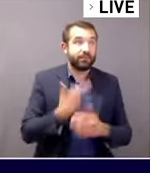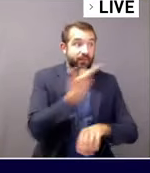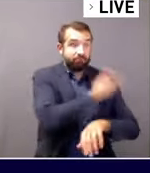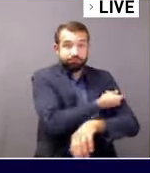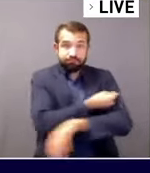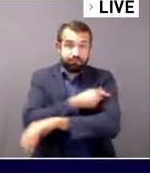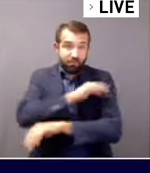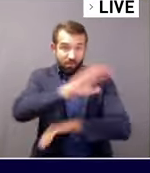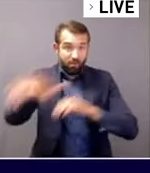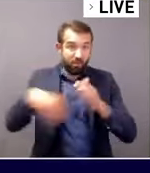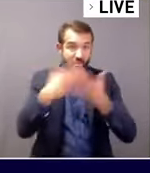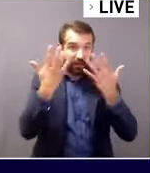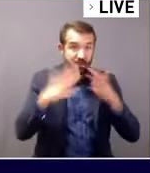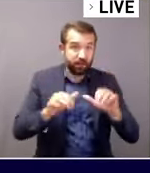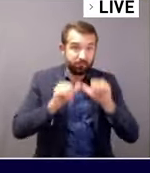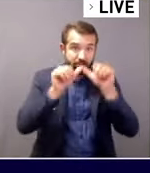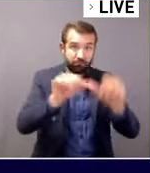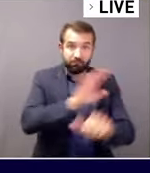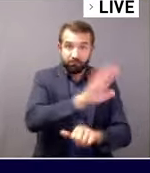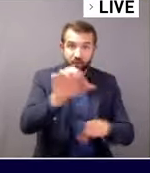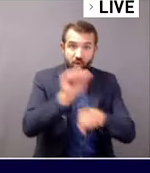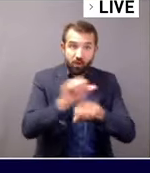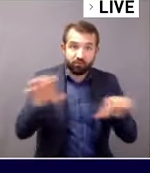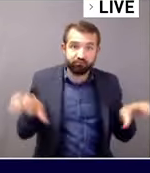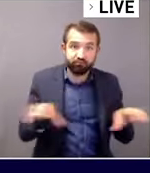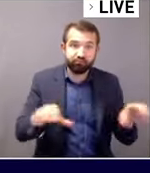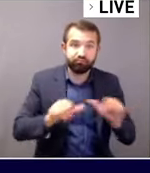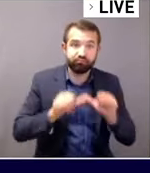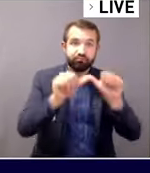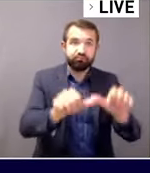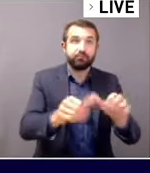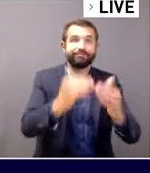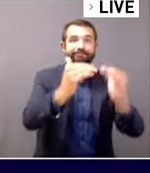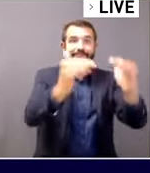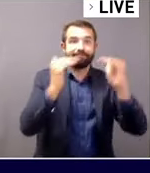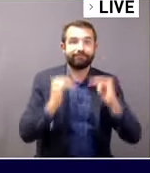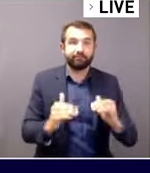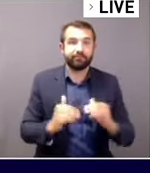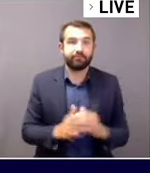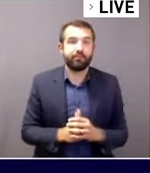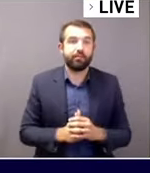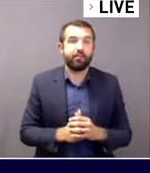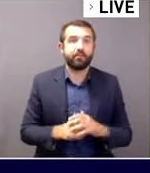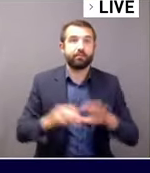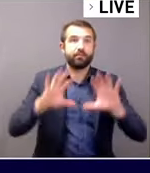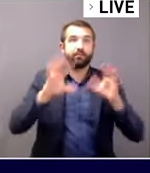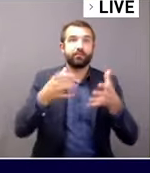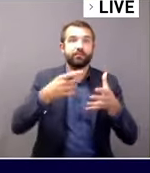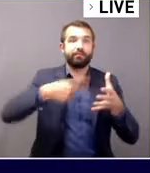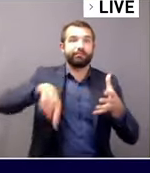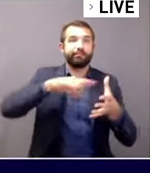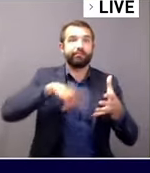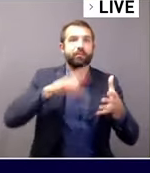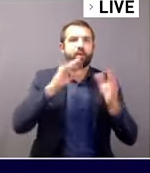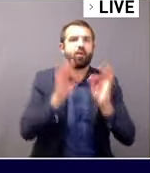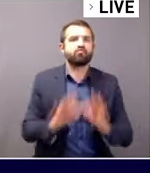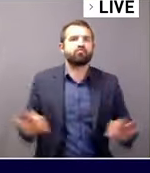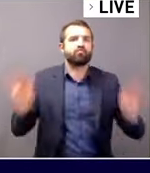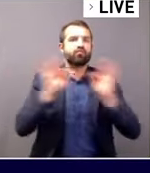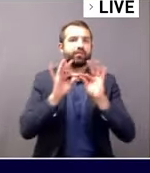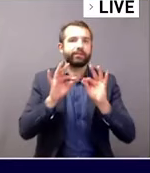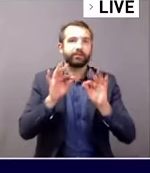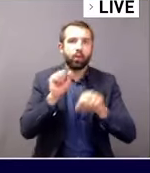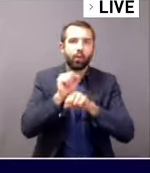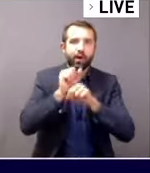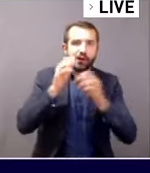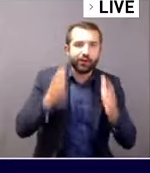their daily job, then there's a secondary group. This is groups like critical infrastructure workers, folks of that nature, who